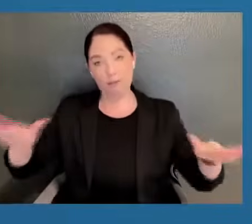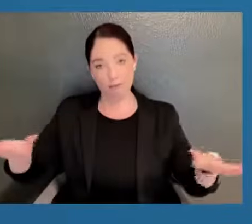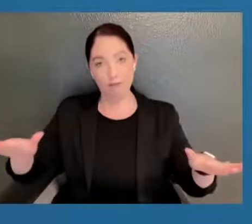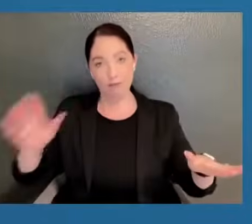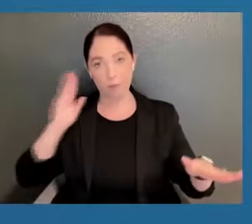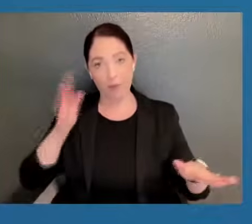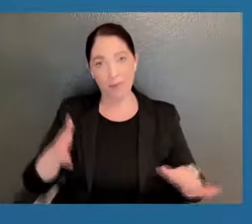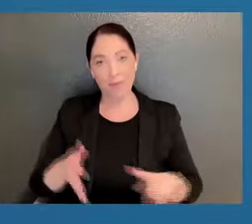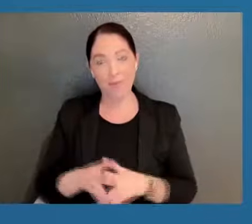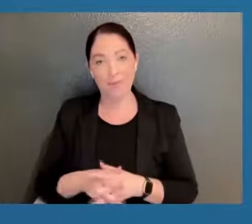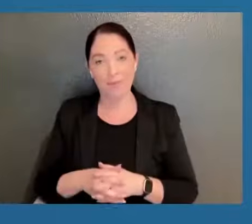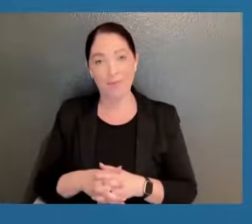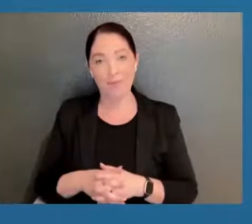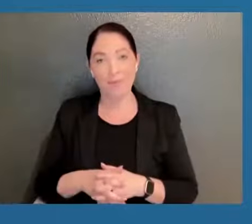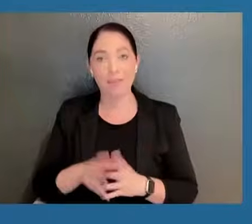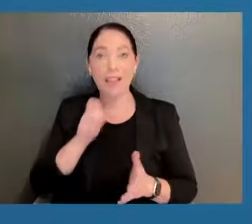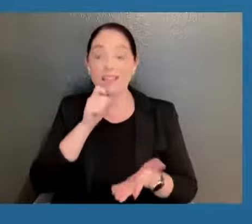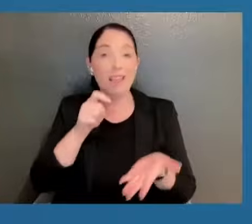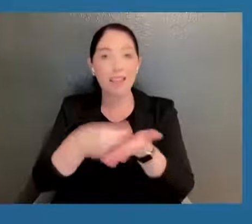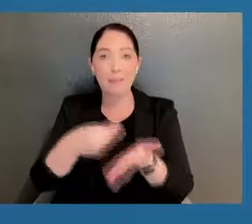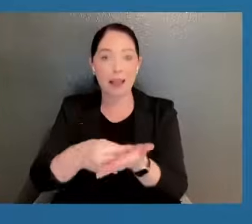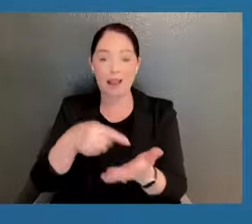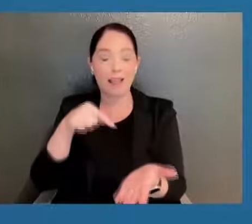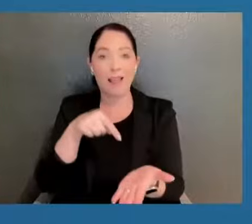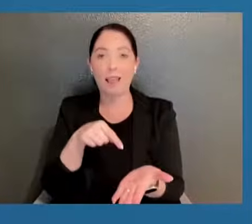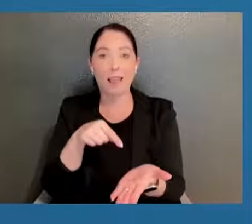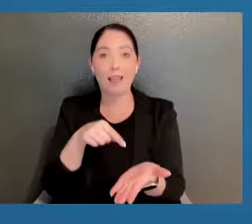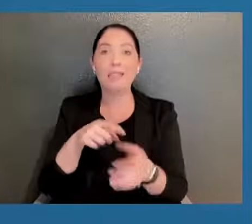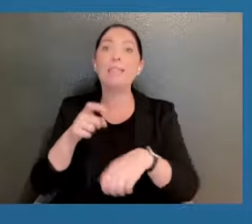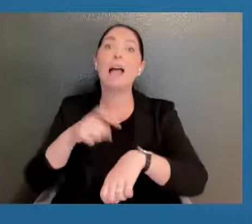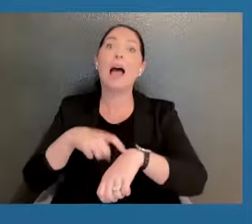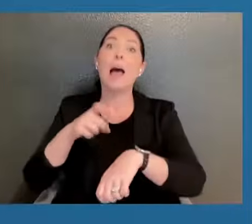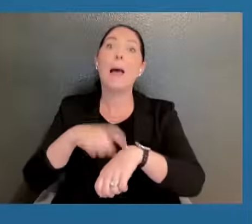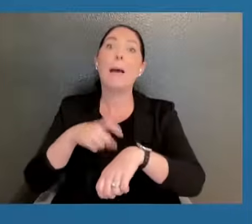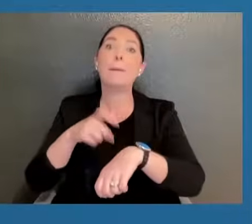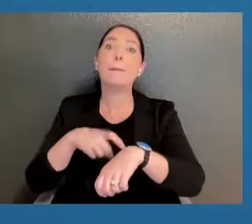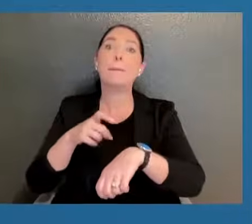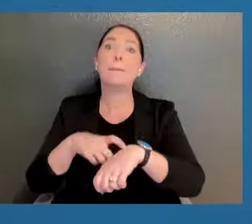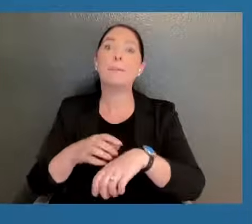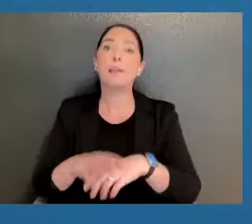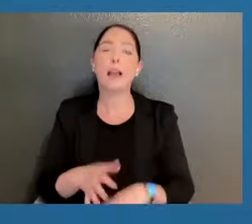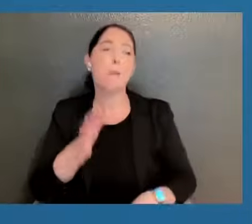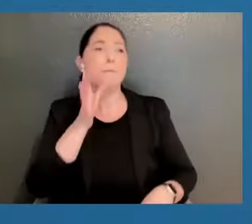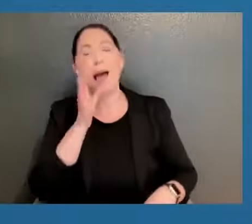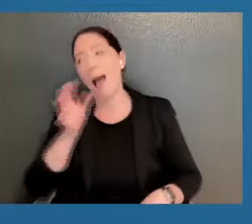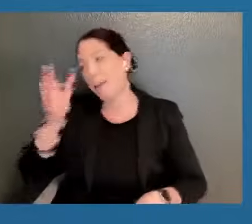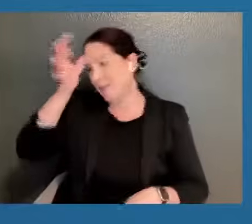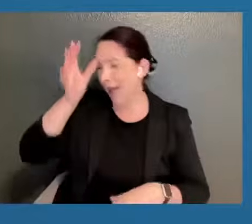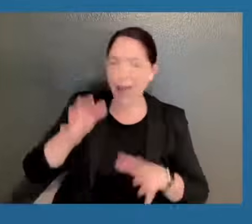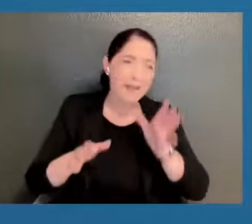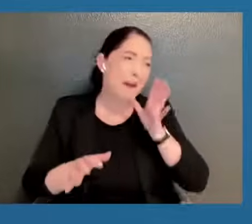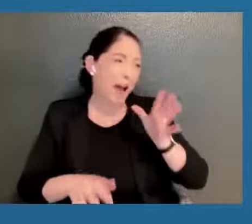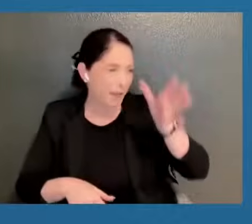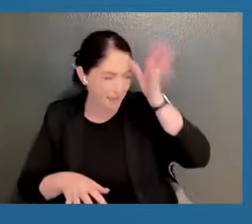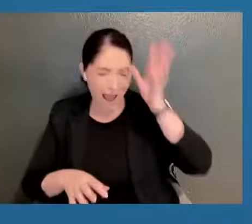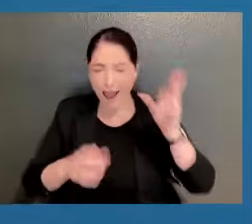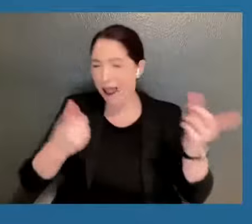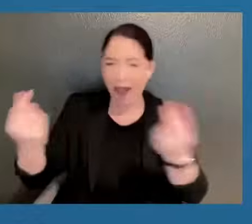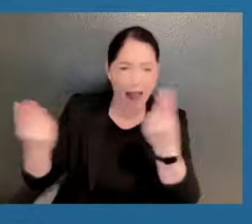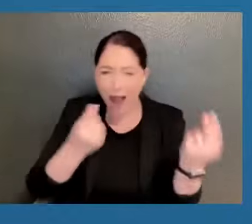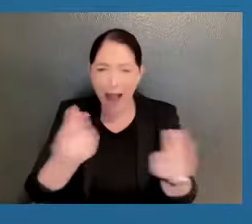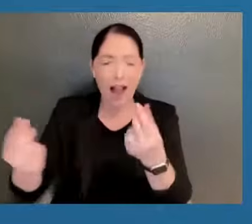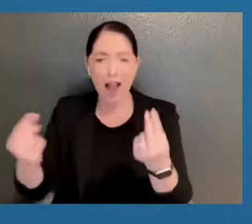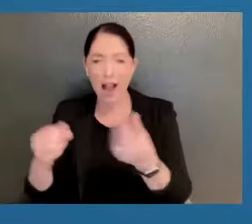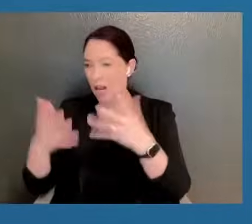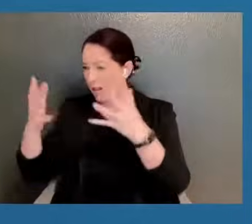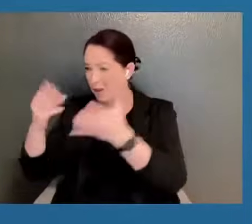It's not just the money, time. Remember all that's moms, dads, scrambling around. Did you buy the Lunchable? Do you have